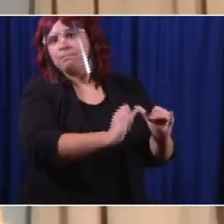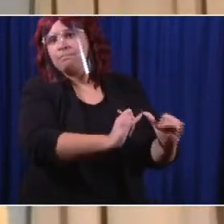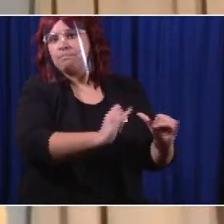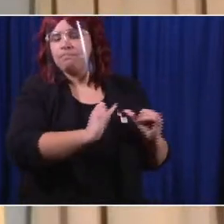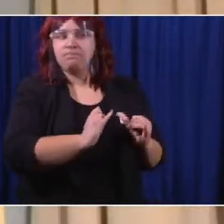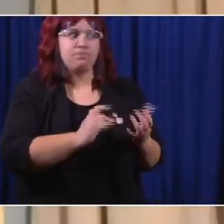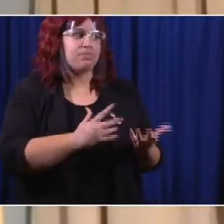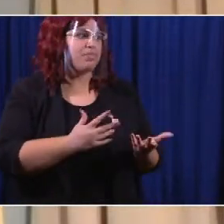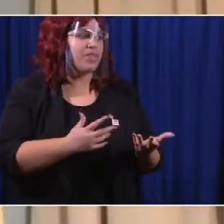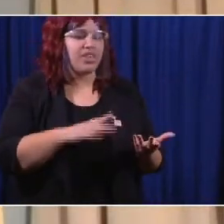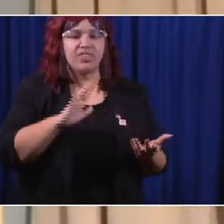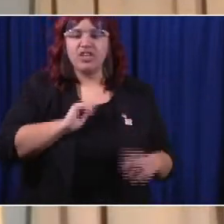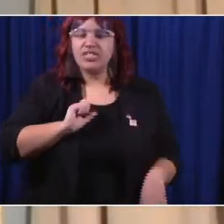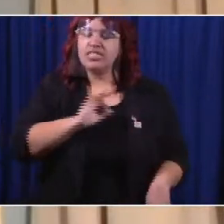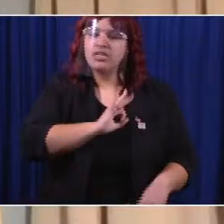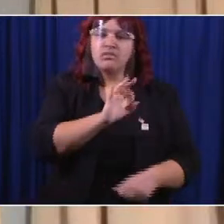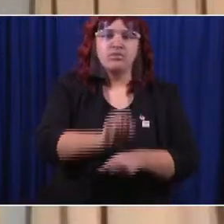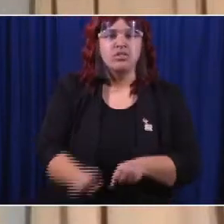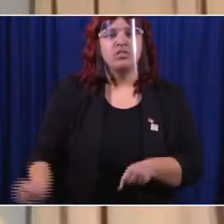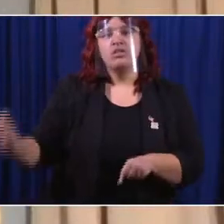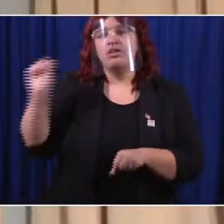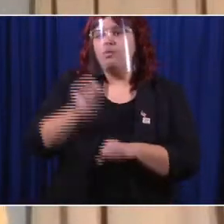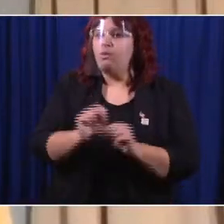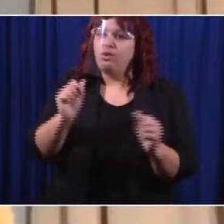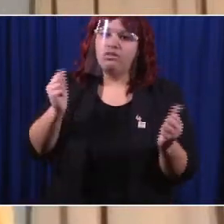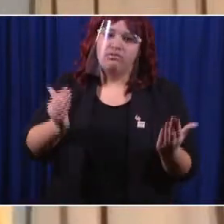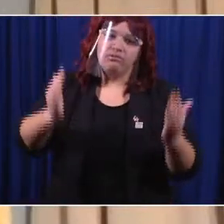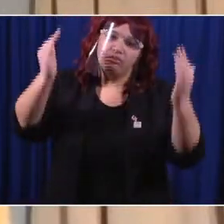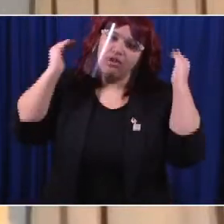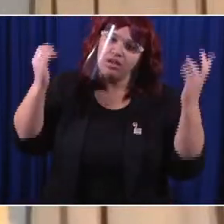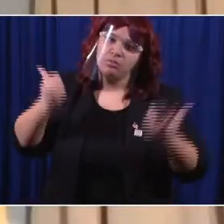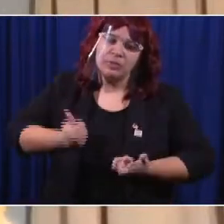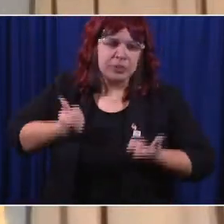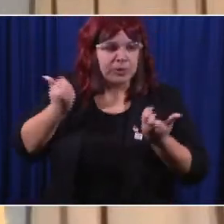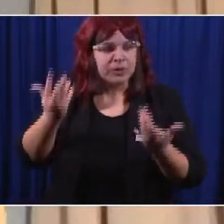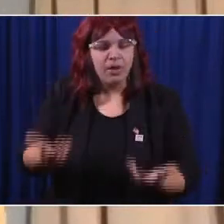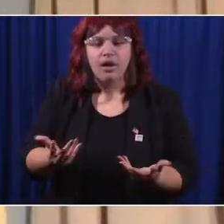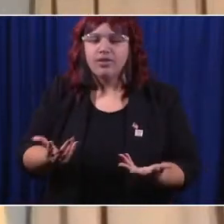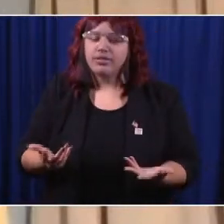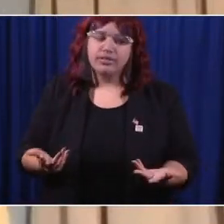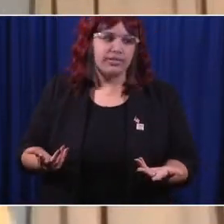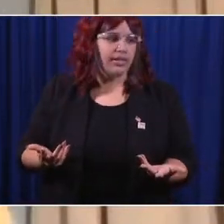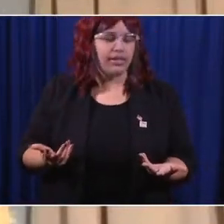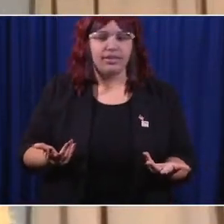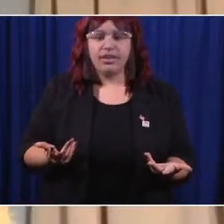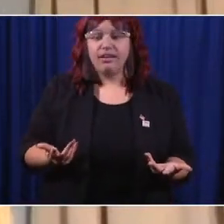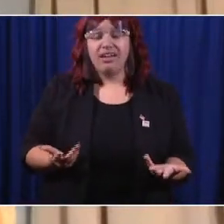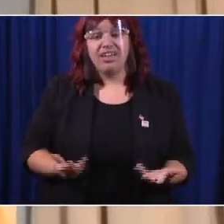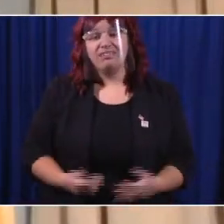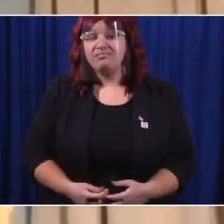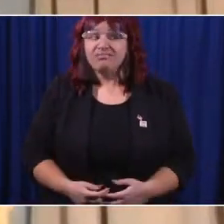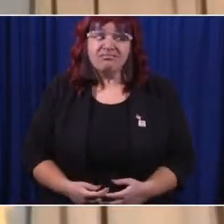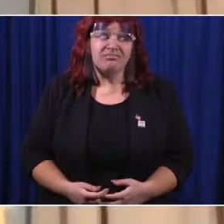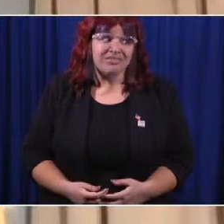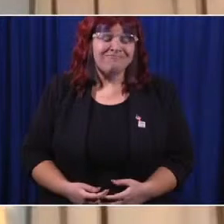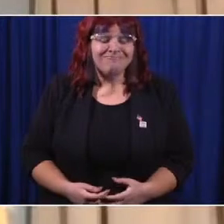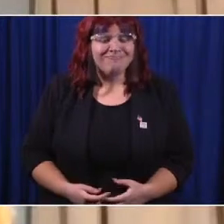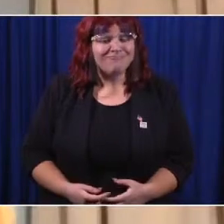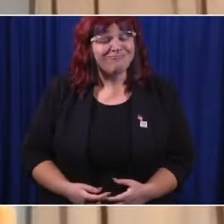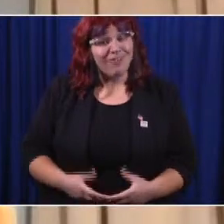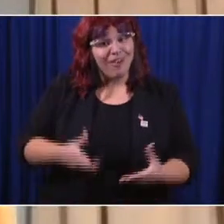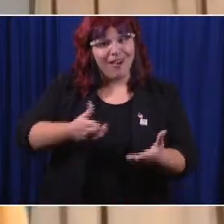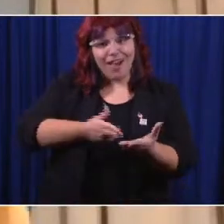are overworked, spread very, very thin. We also have, turned into